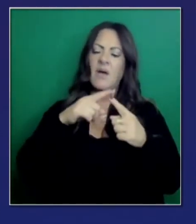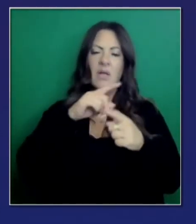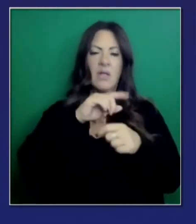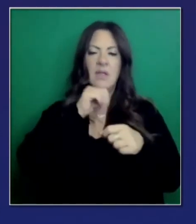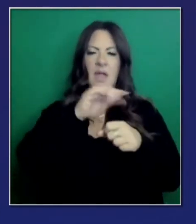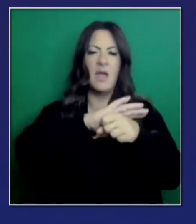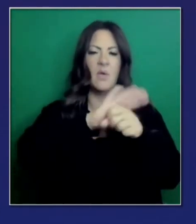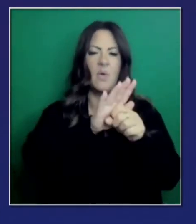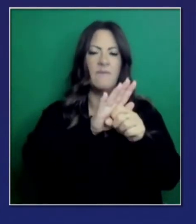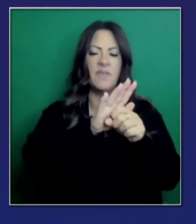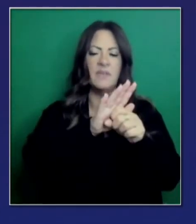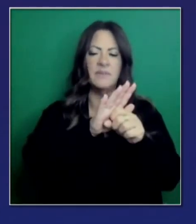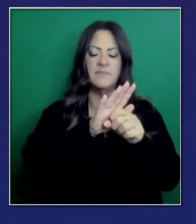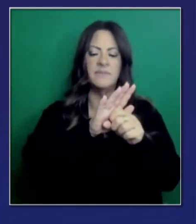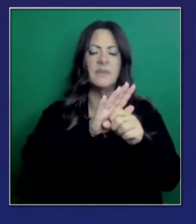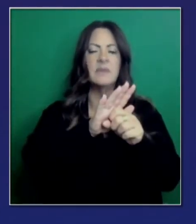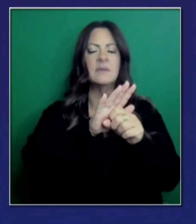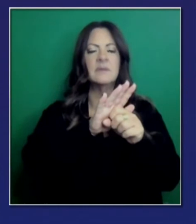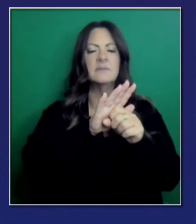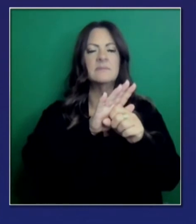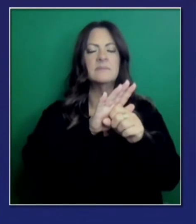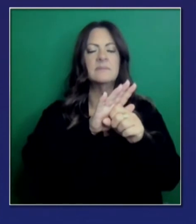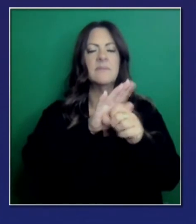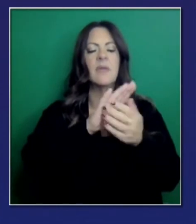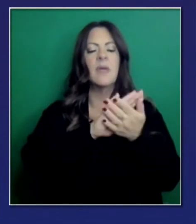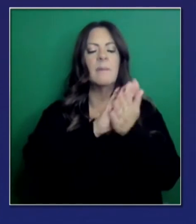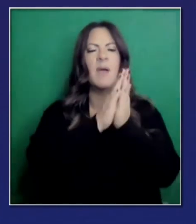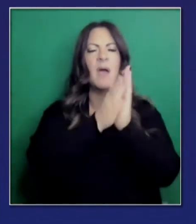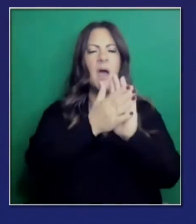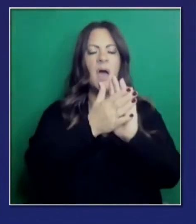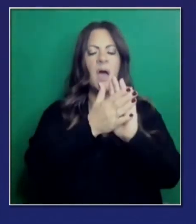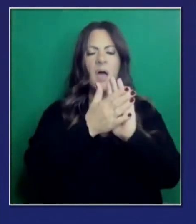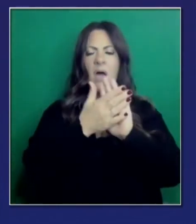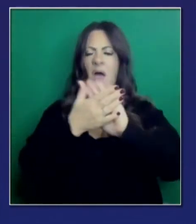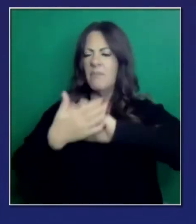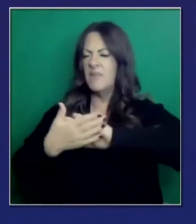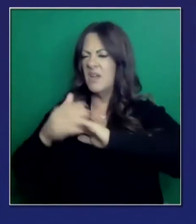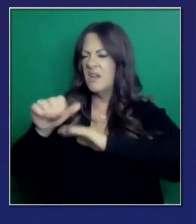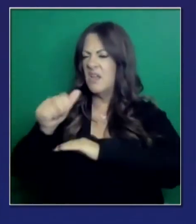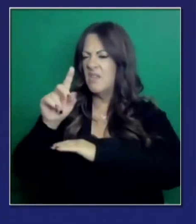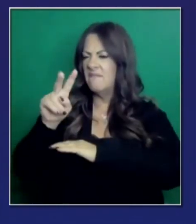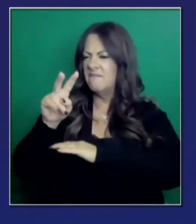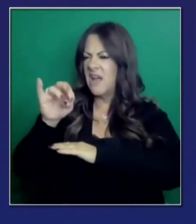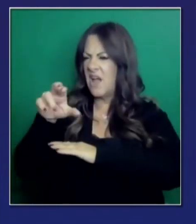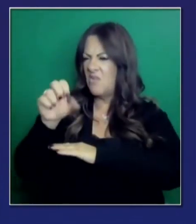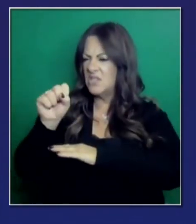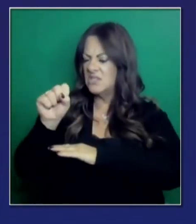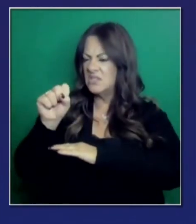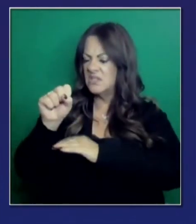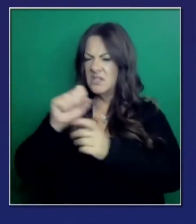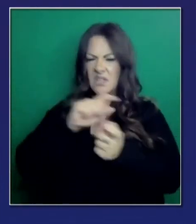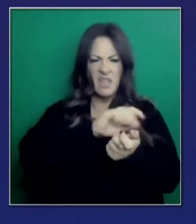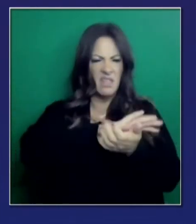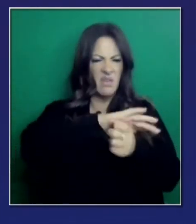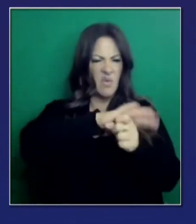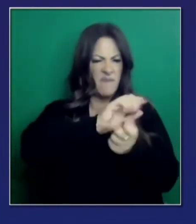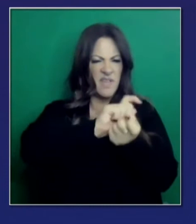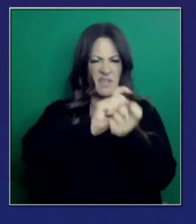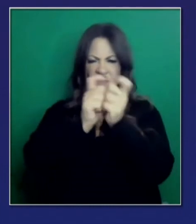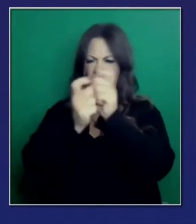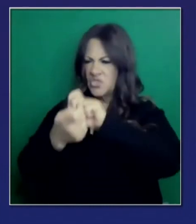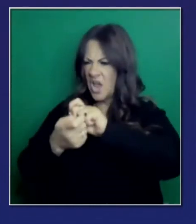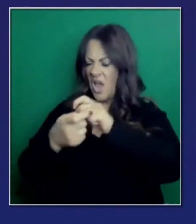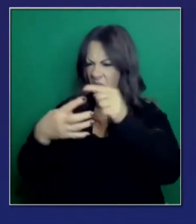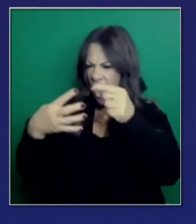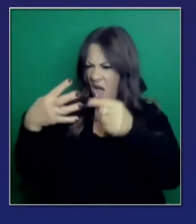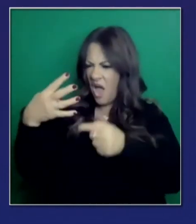concerned about it. Anytime you get a mutated germ, a mutated virus that we're just learning about, we're just getting